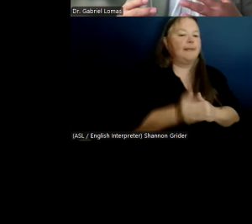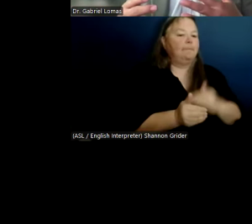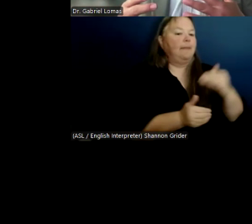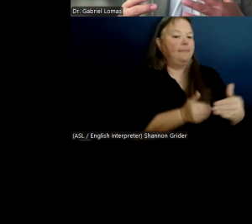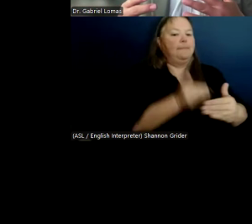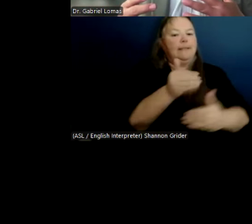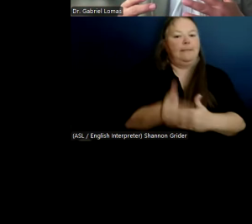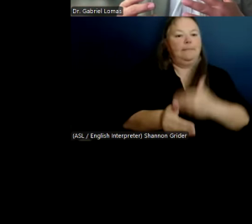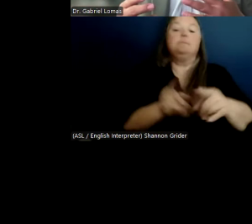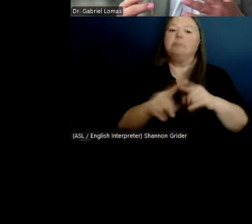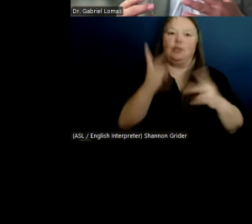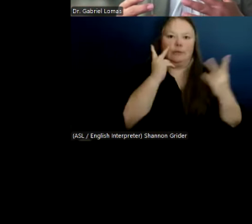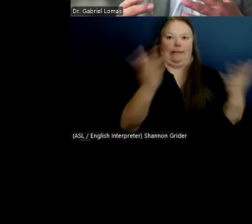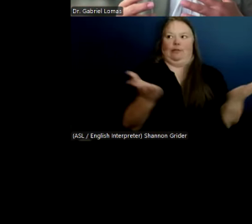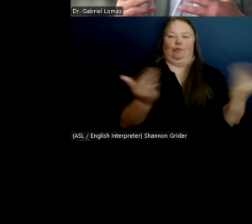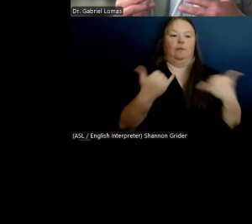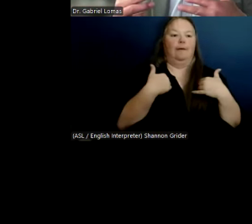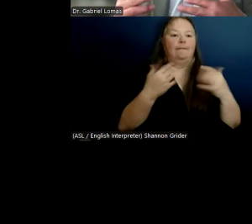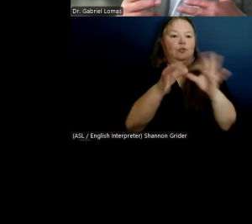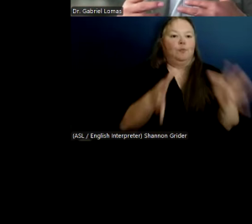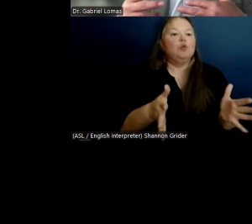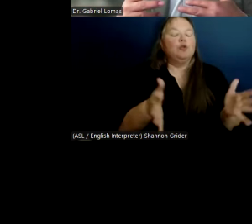you see interpreters here in this meeting today,